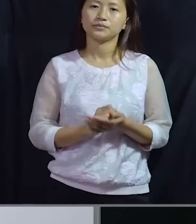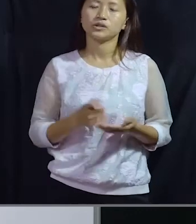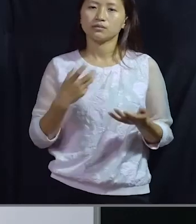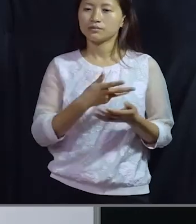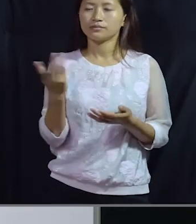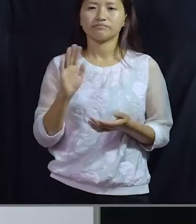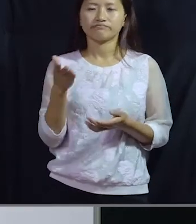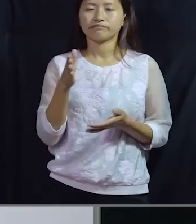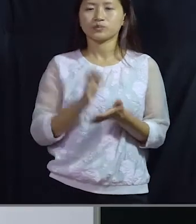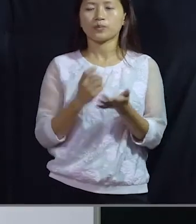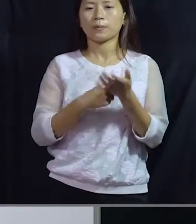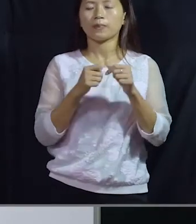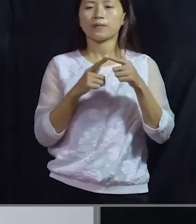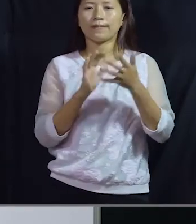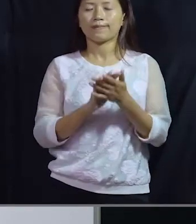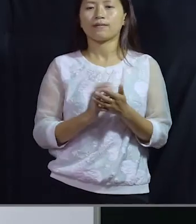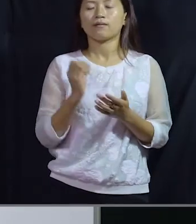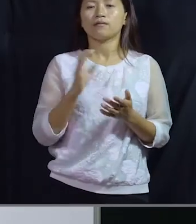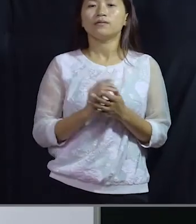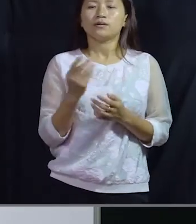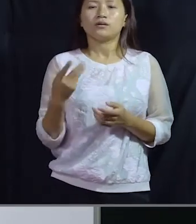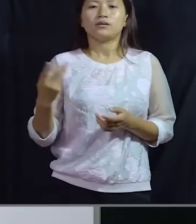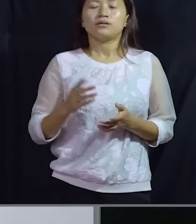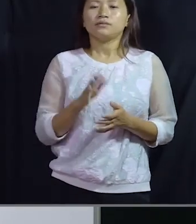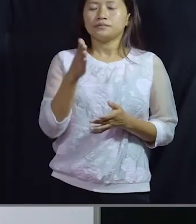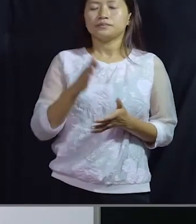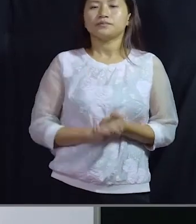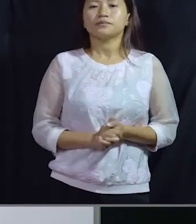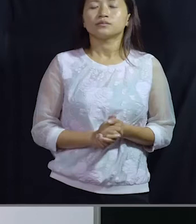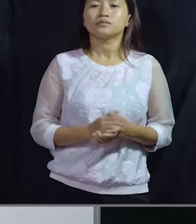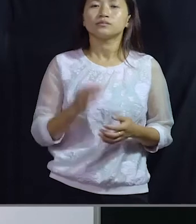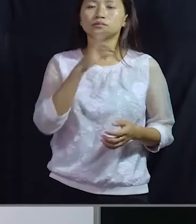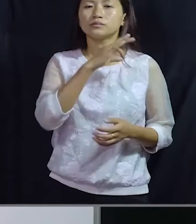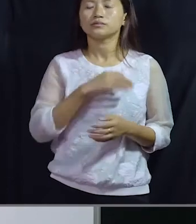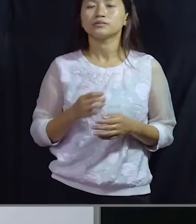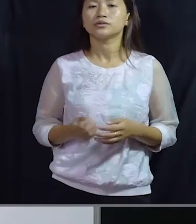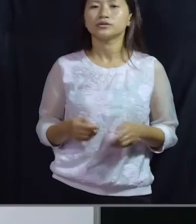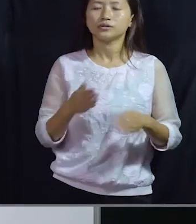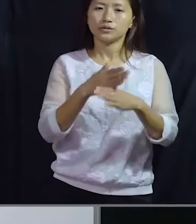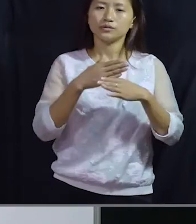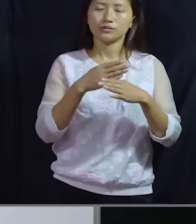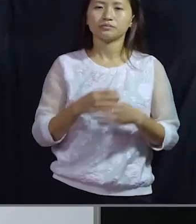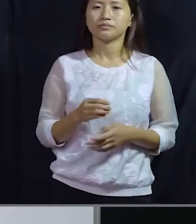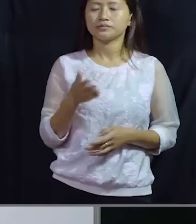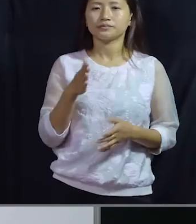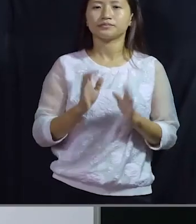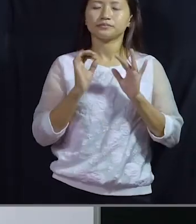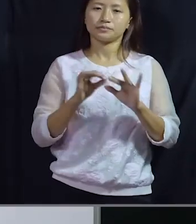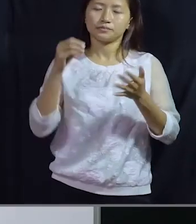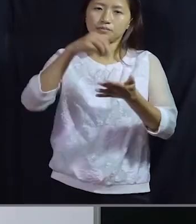ratio. The ratio of the sharing of profit and losses are not mentioned, which means you will have to ascertain